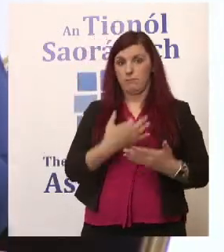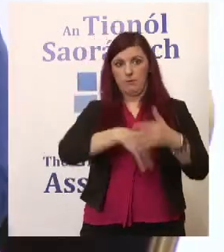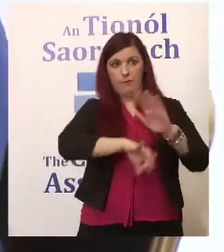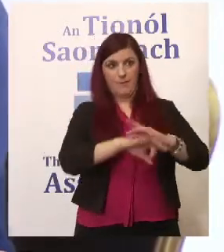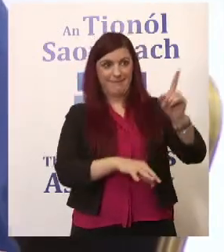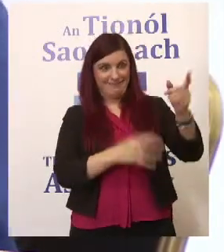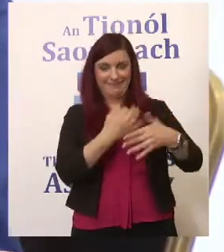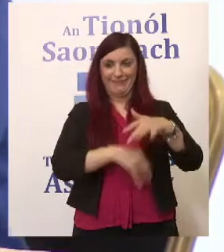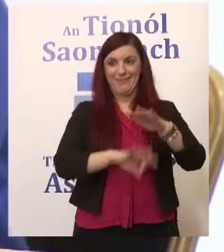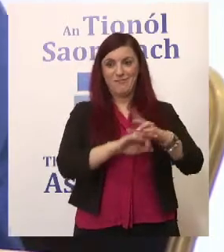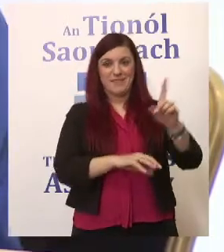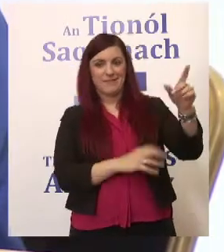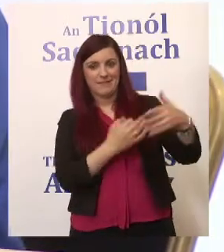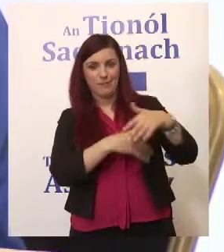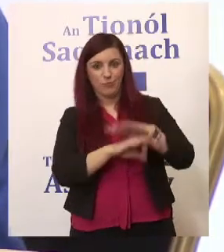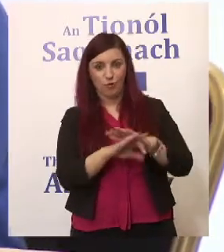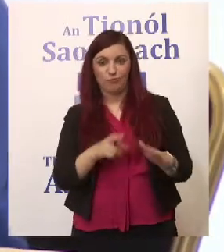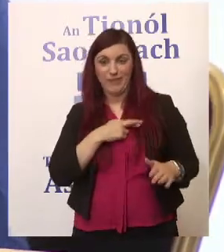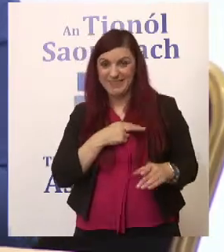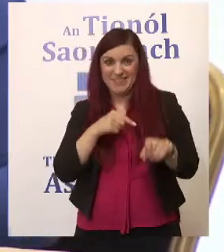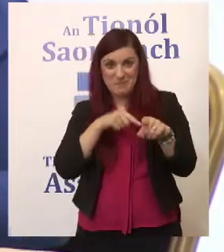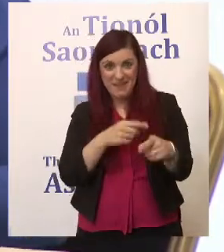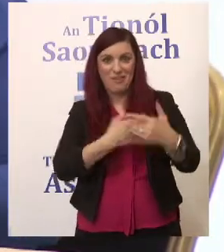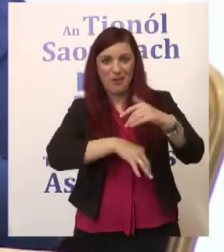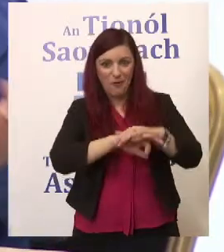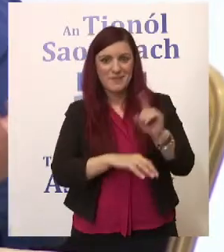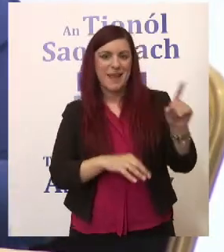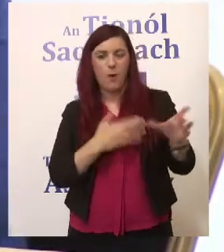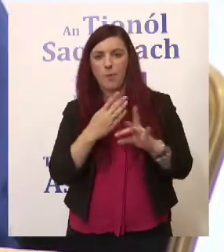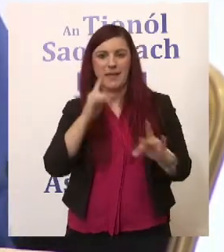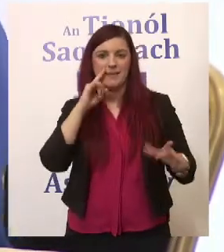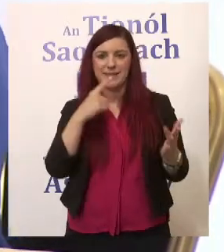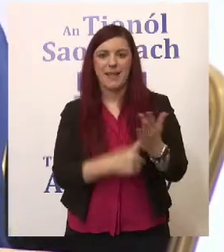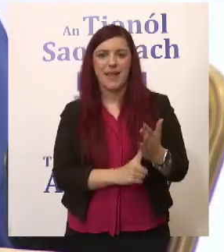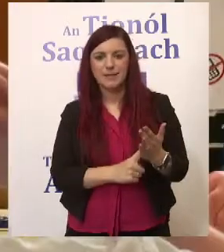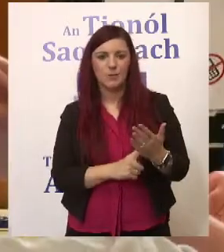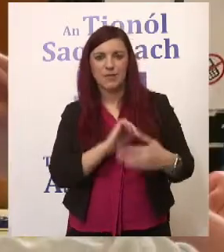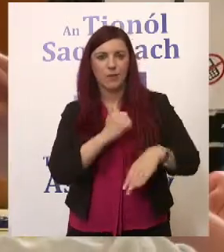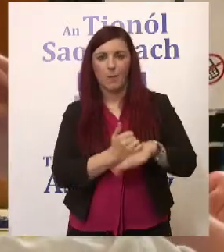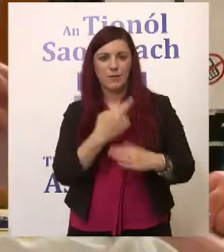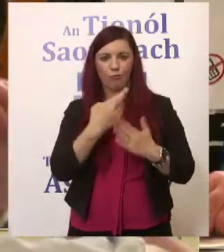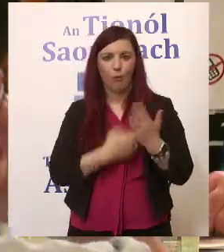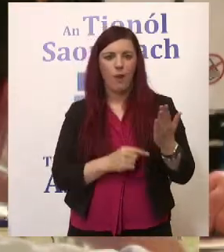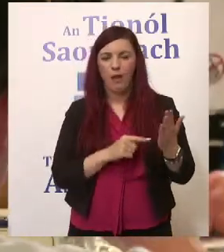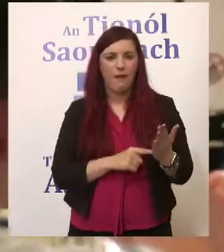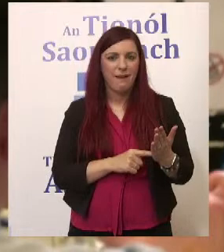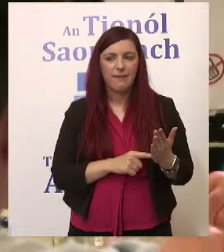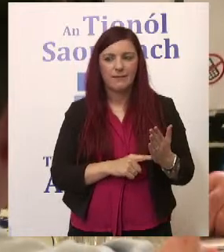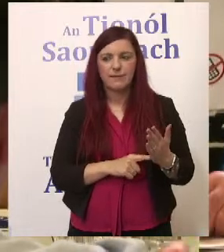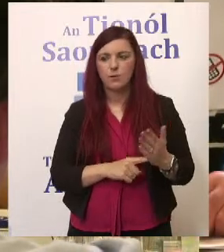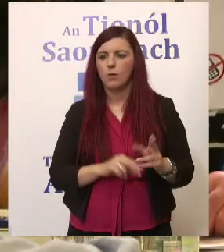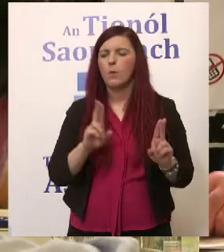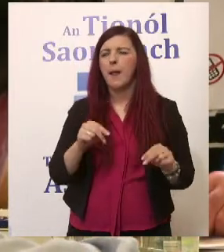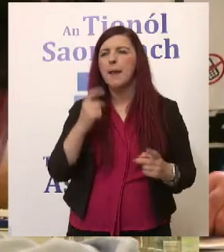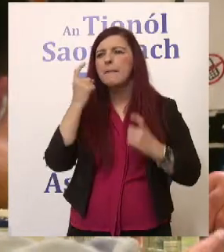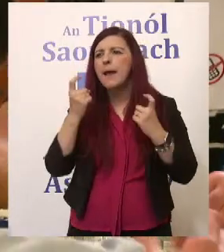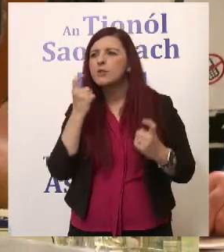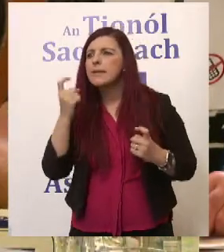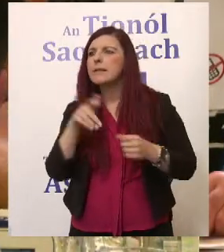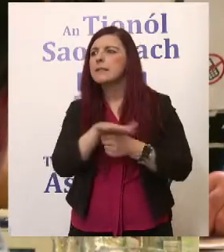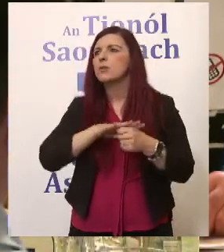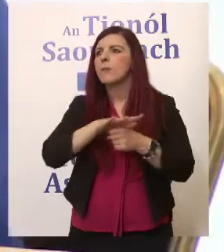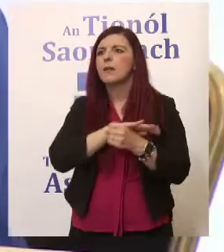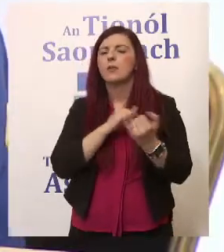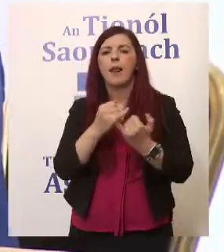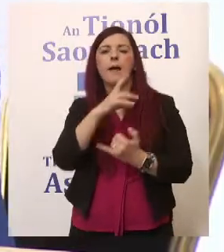government, but ultimately it really would depend on how the government actually sets it up. So you could imagine a scenario, say